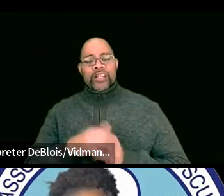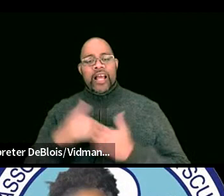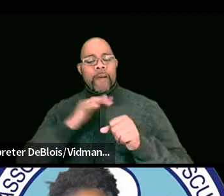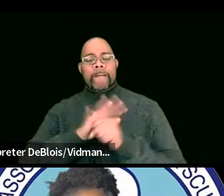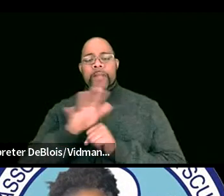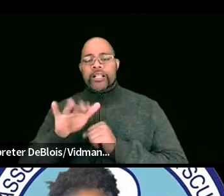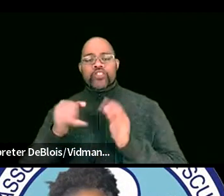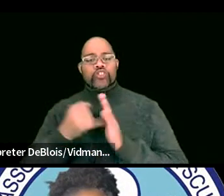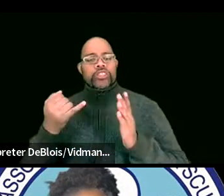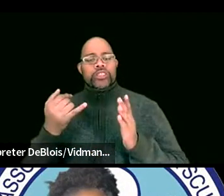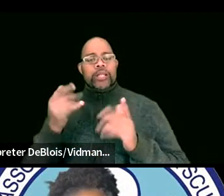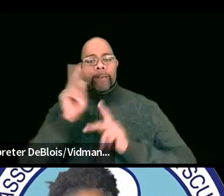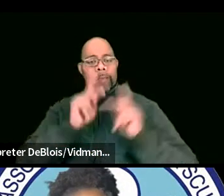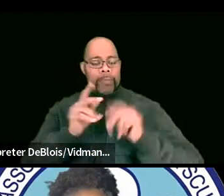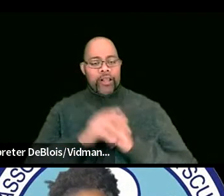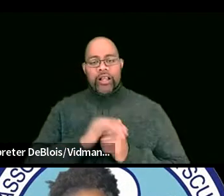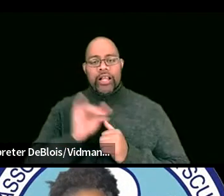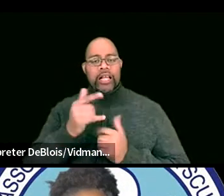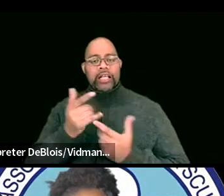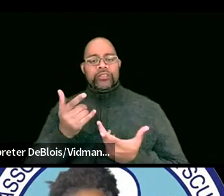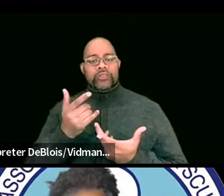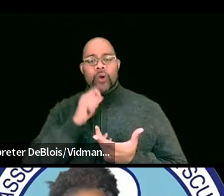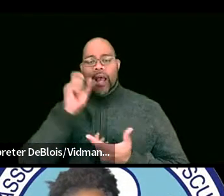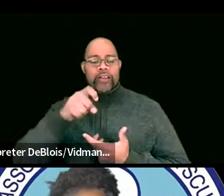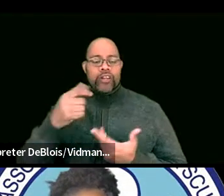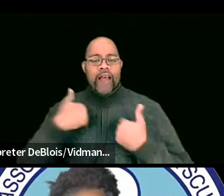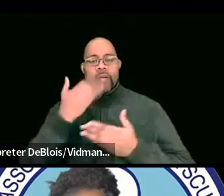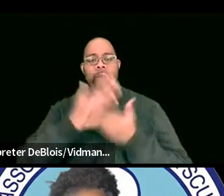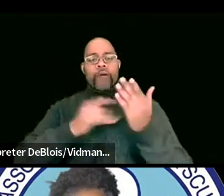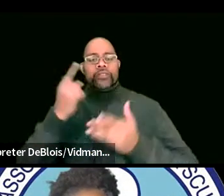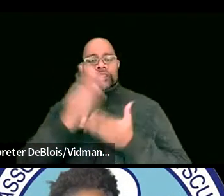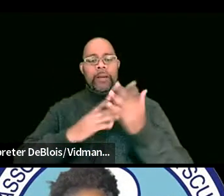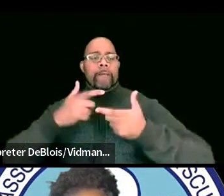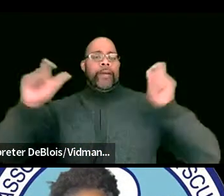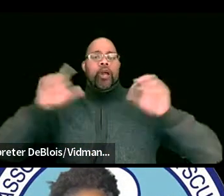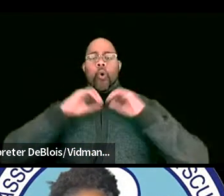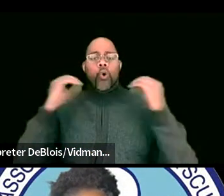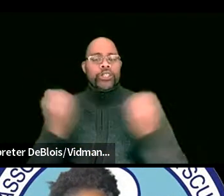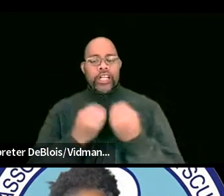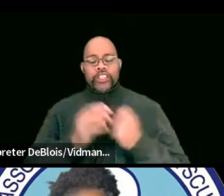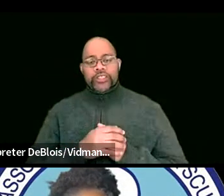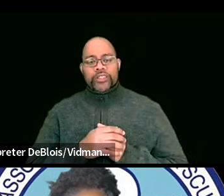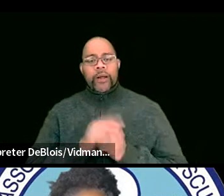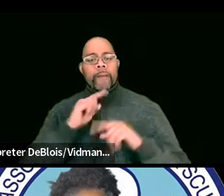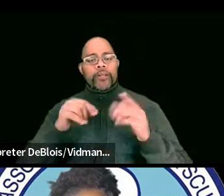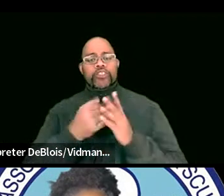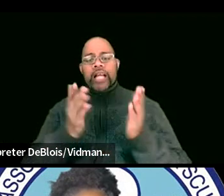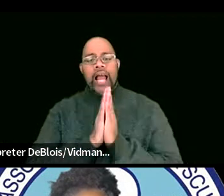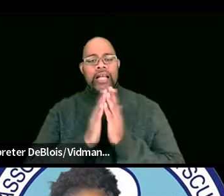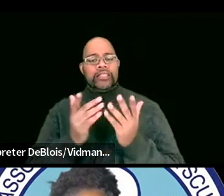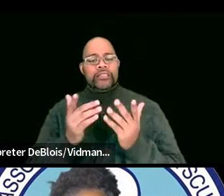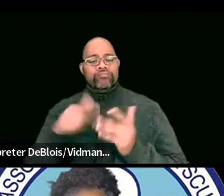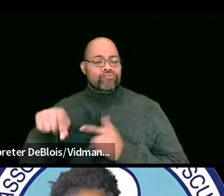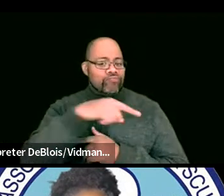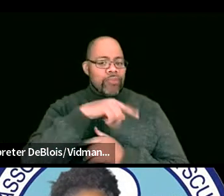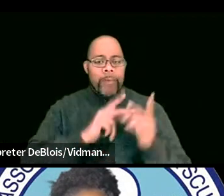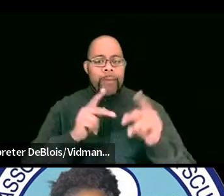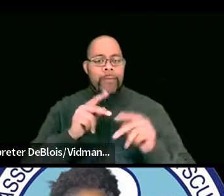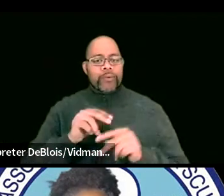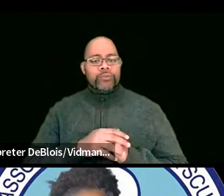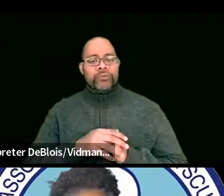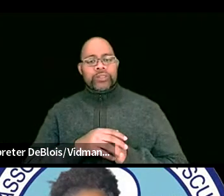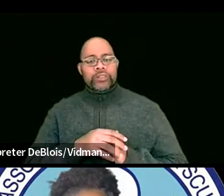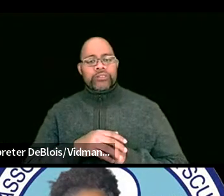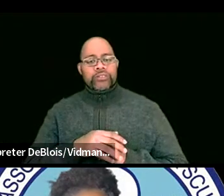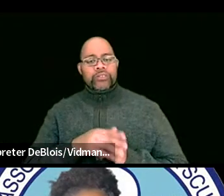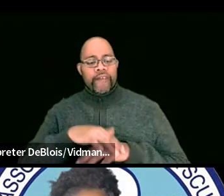of just people. Like, they don't have to be necessarily part of some giant organization, but just asking around people, looking on